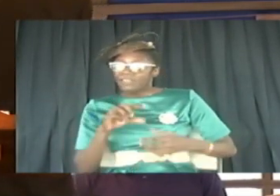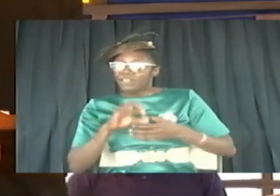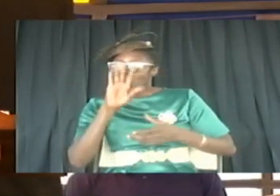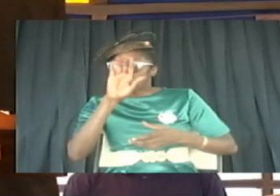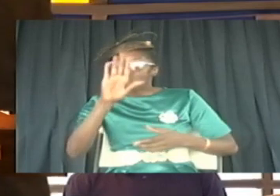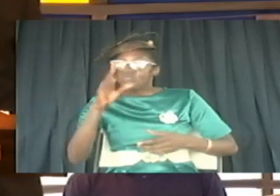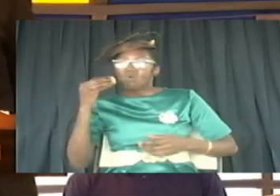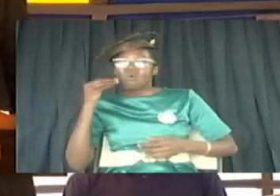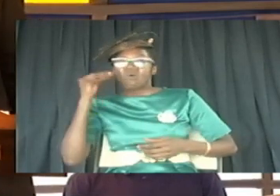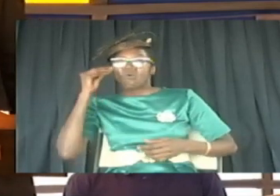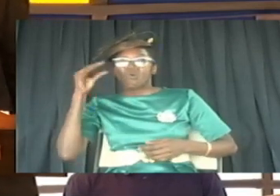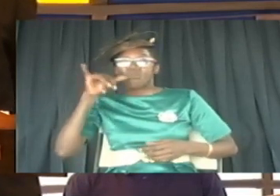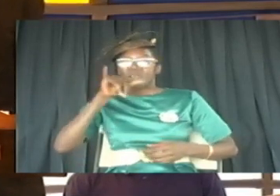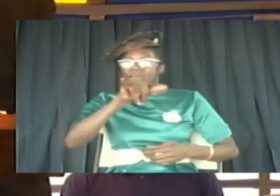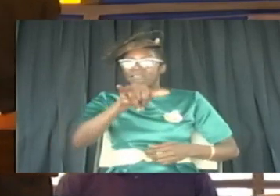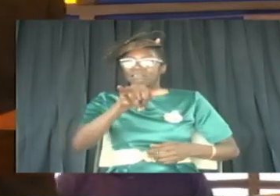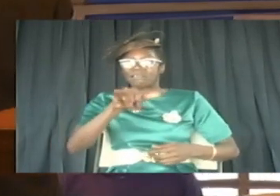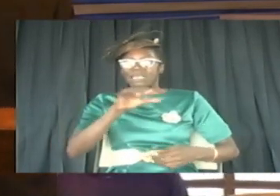still a Christian.